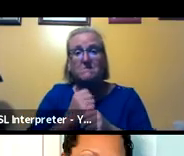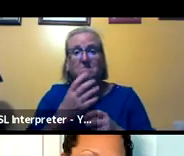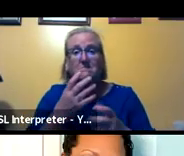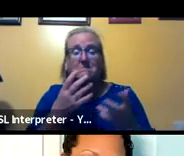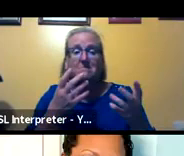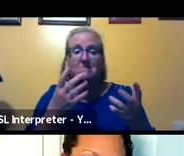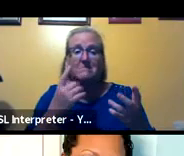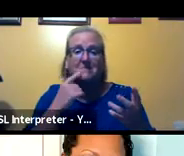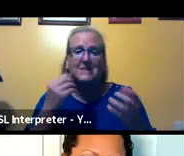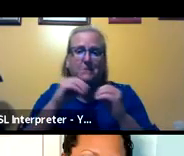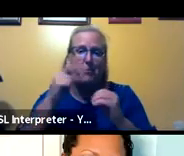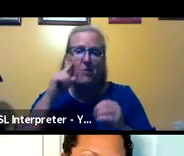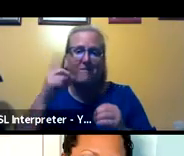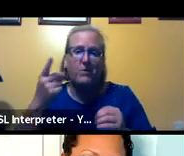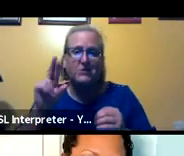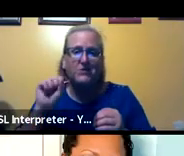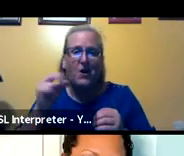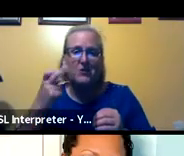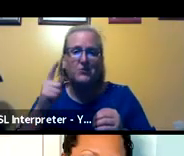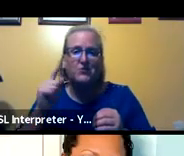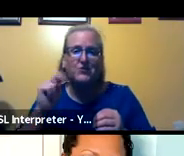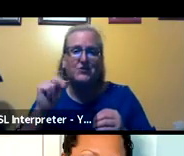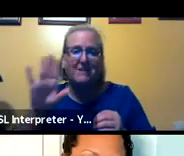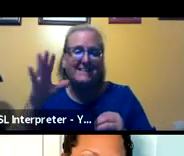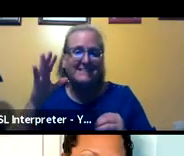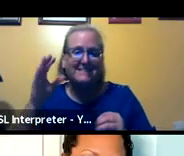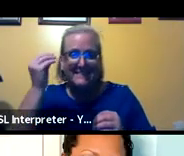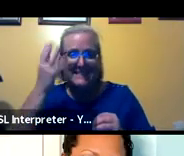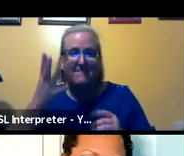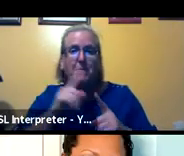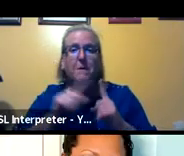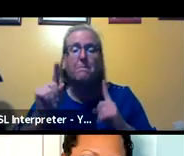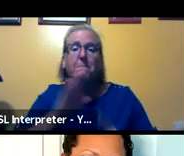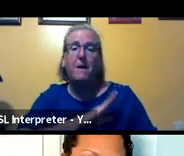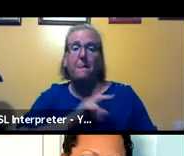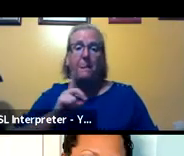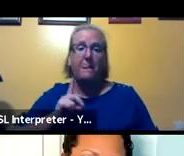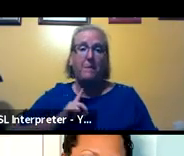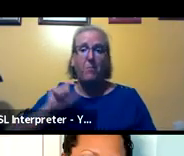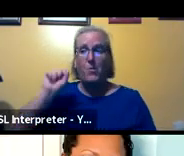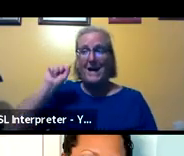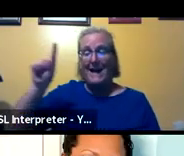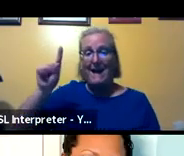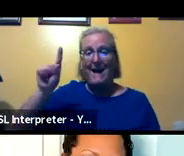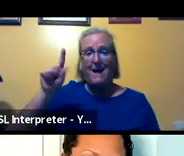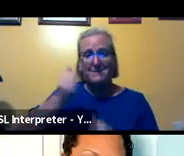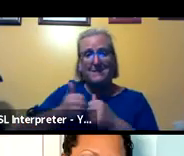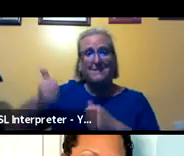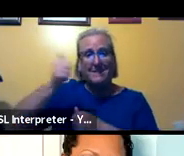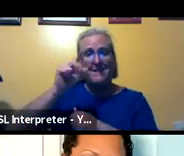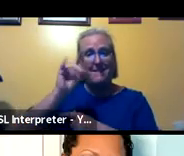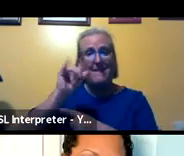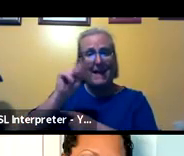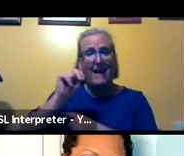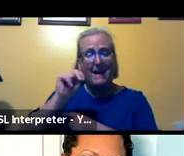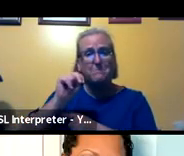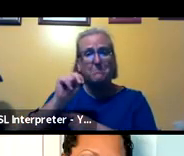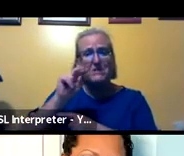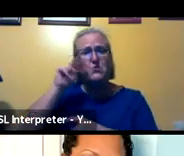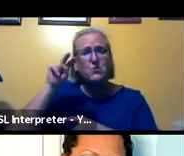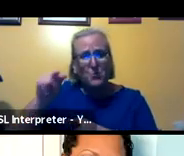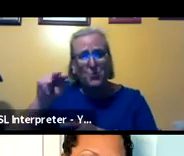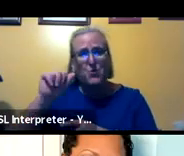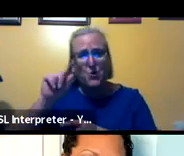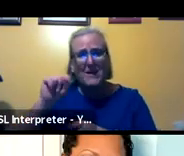more for Dr. Shelton's information, the board has asked the administration for several years to look at